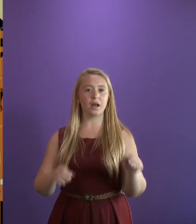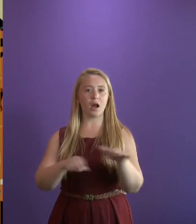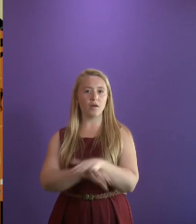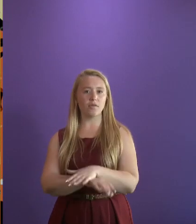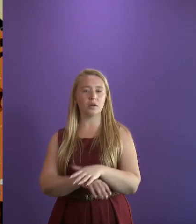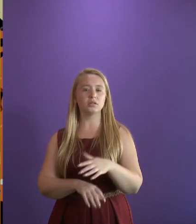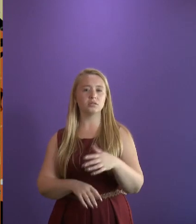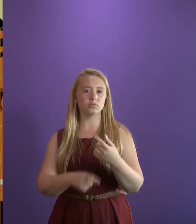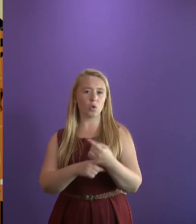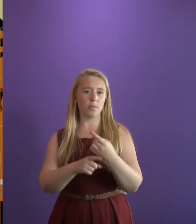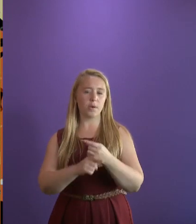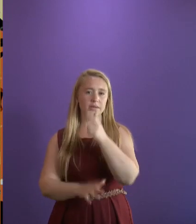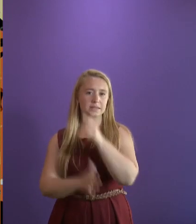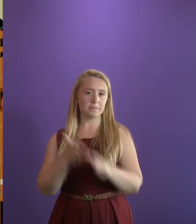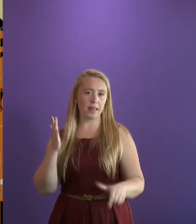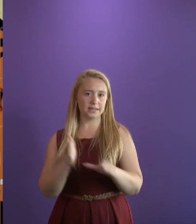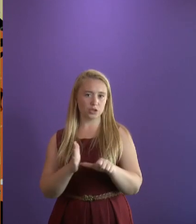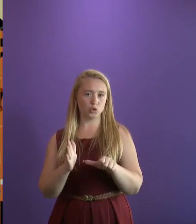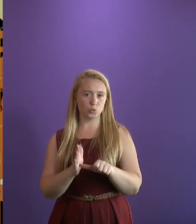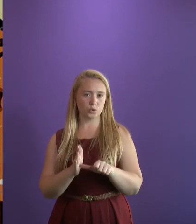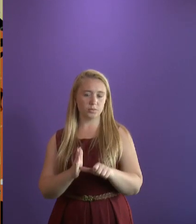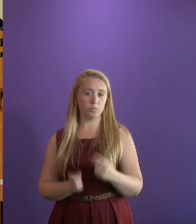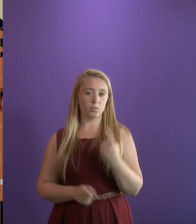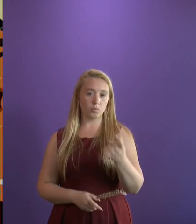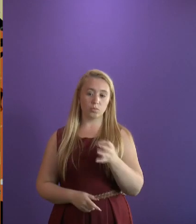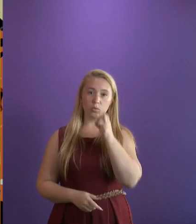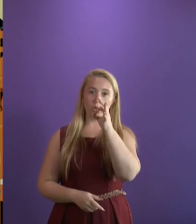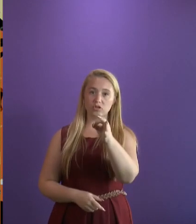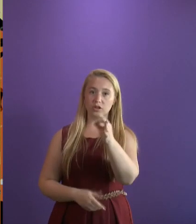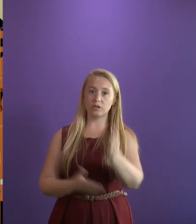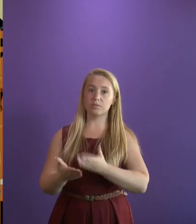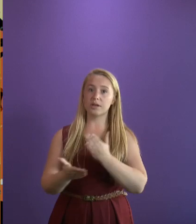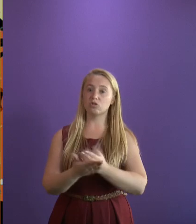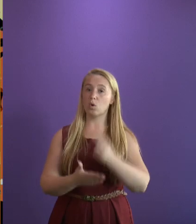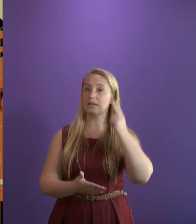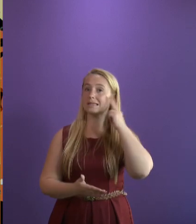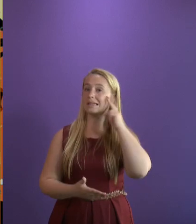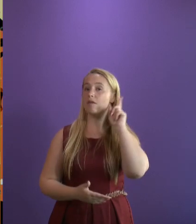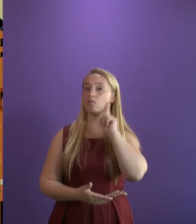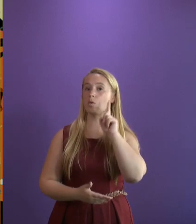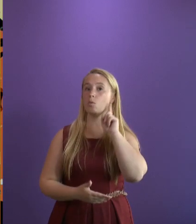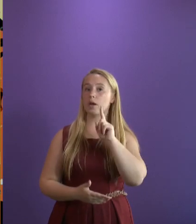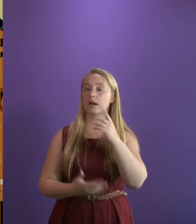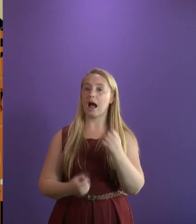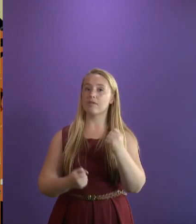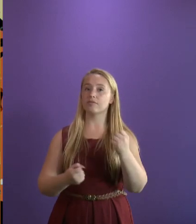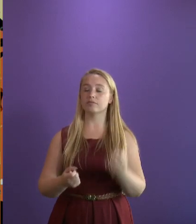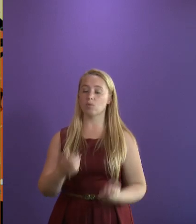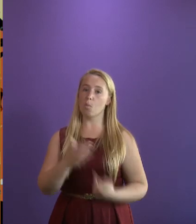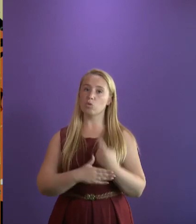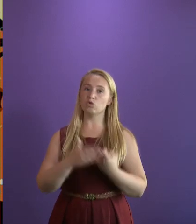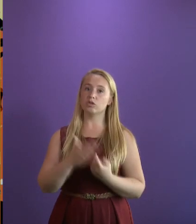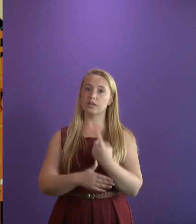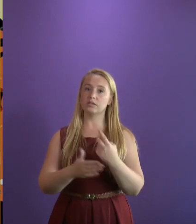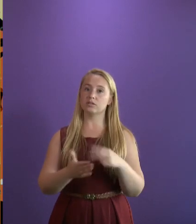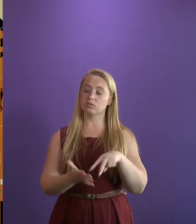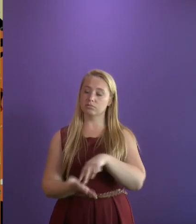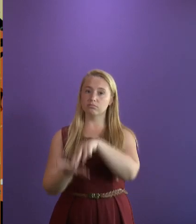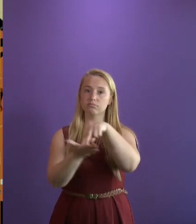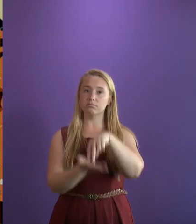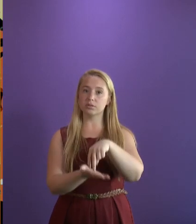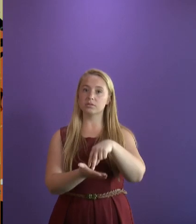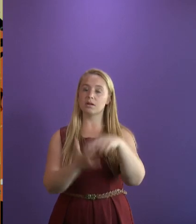disability issues. And there's a question here about making sure that deaf women are given opportunities to stand in Parliament.